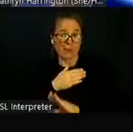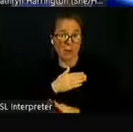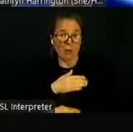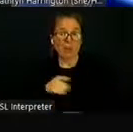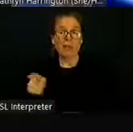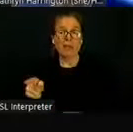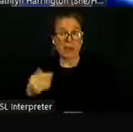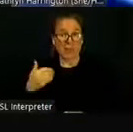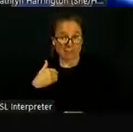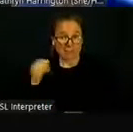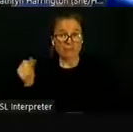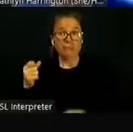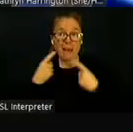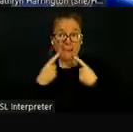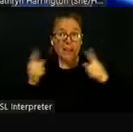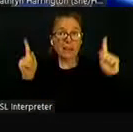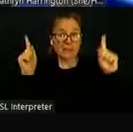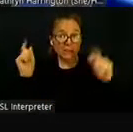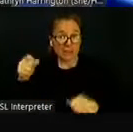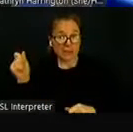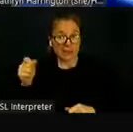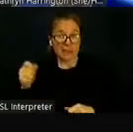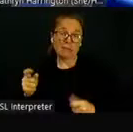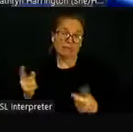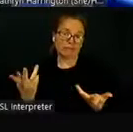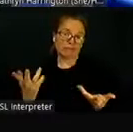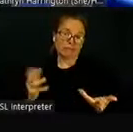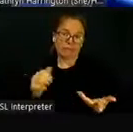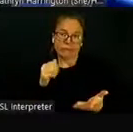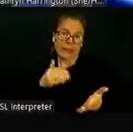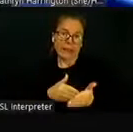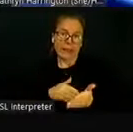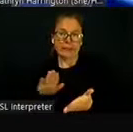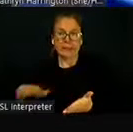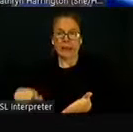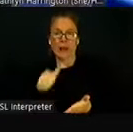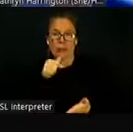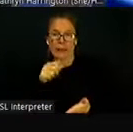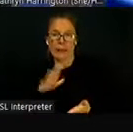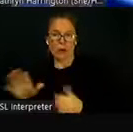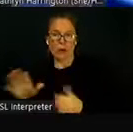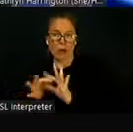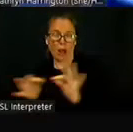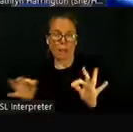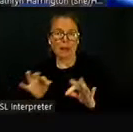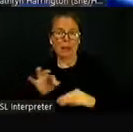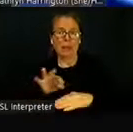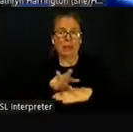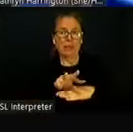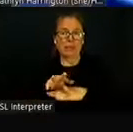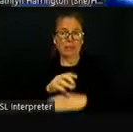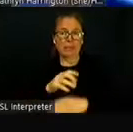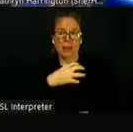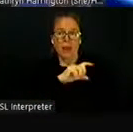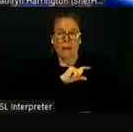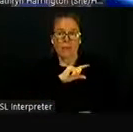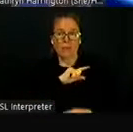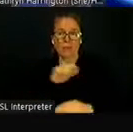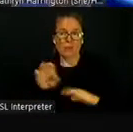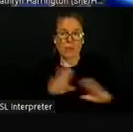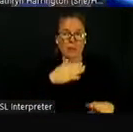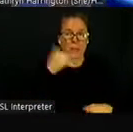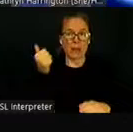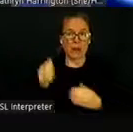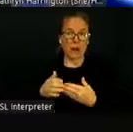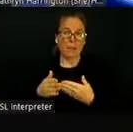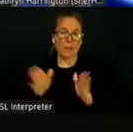are effective. Contrary to the other lady's comment, they make officers act better. They make the public act better.